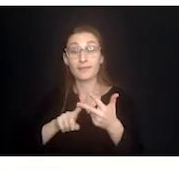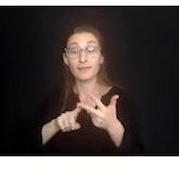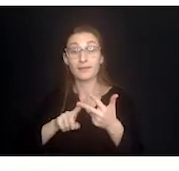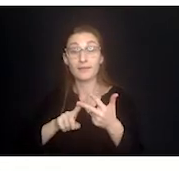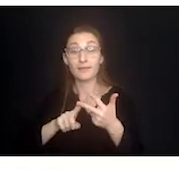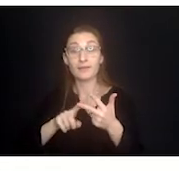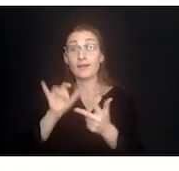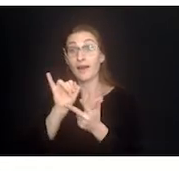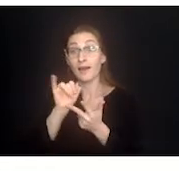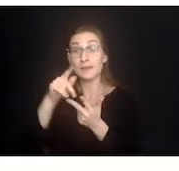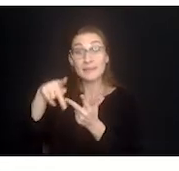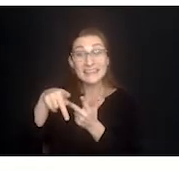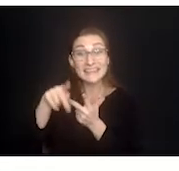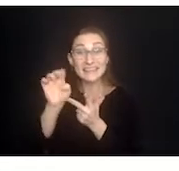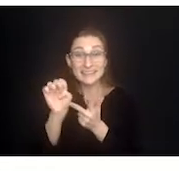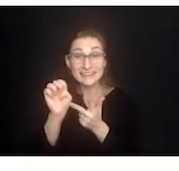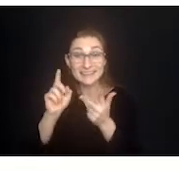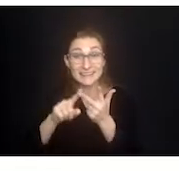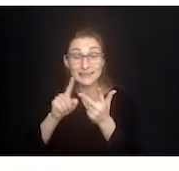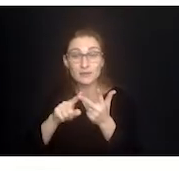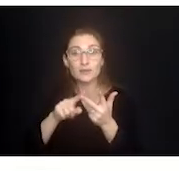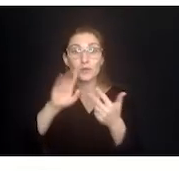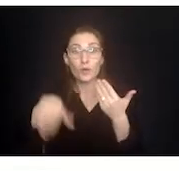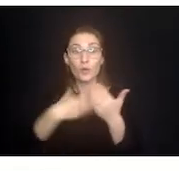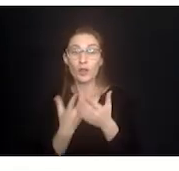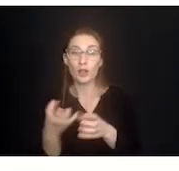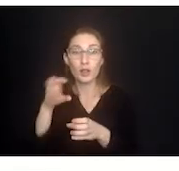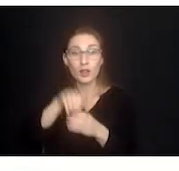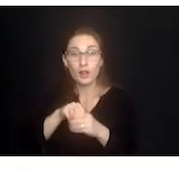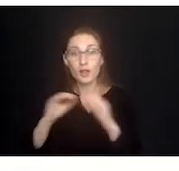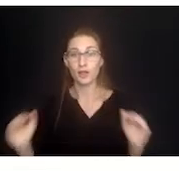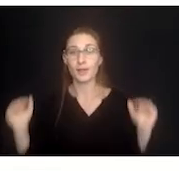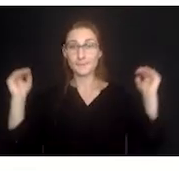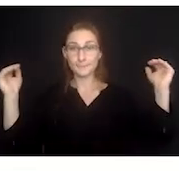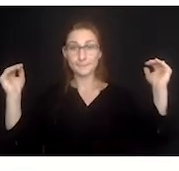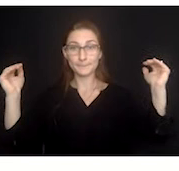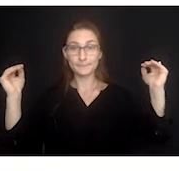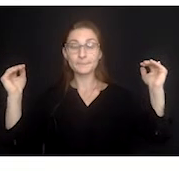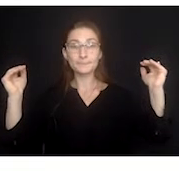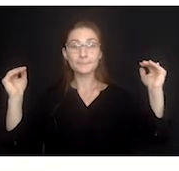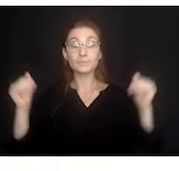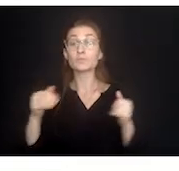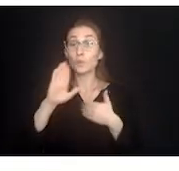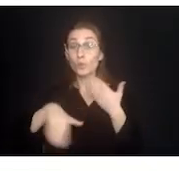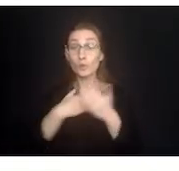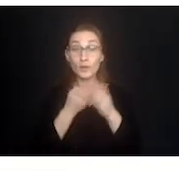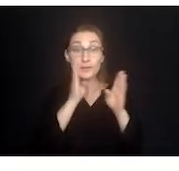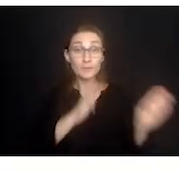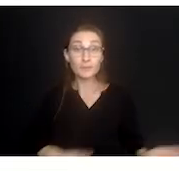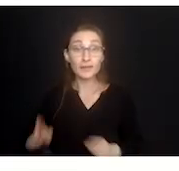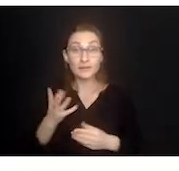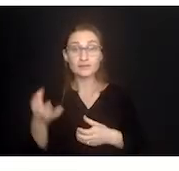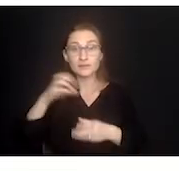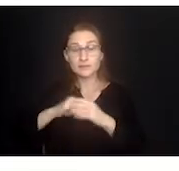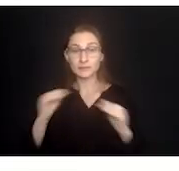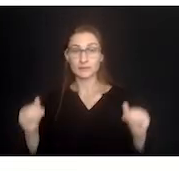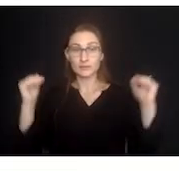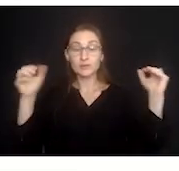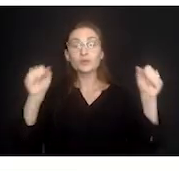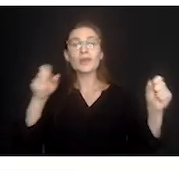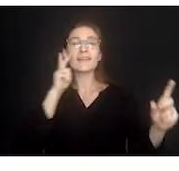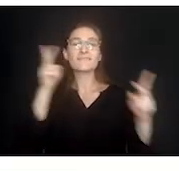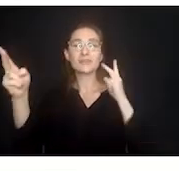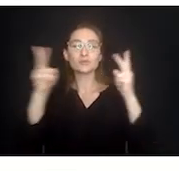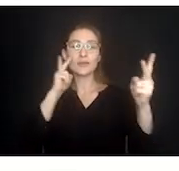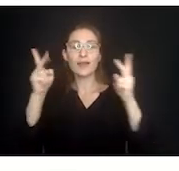plan, and individual plan for education, the IPE, process to another level. We're using elements of all Richie's